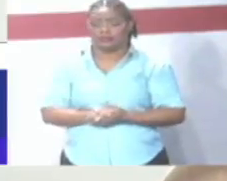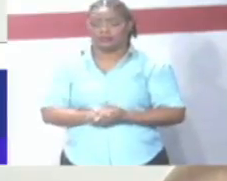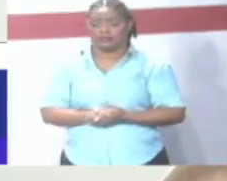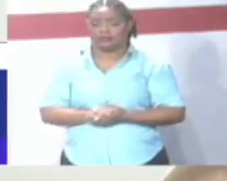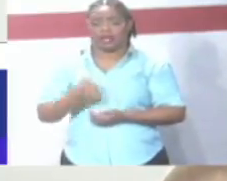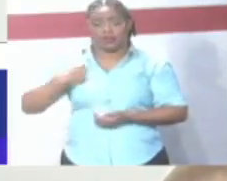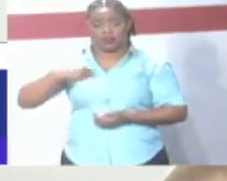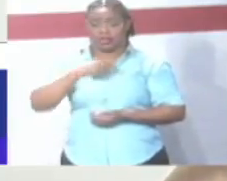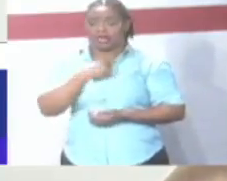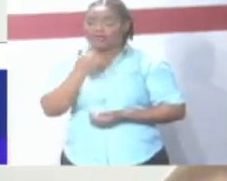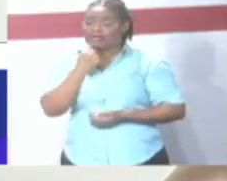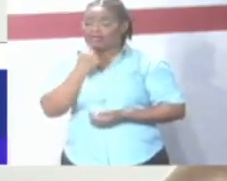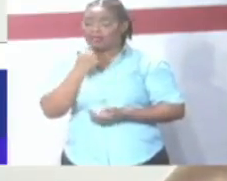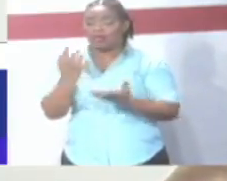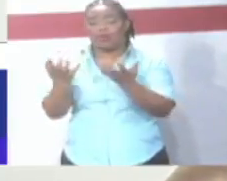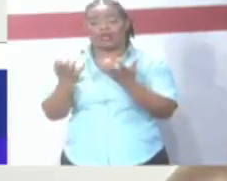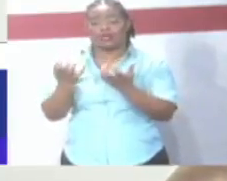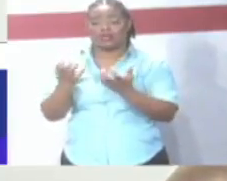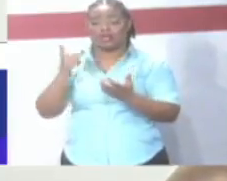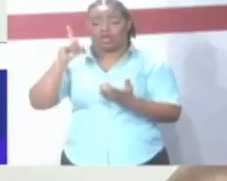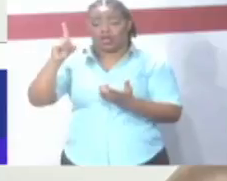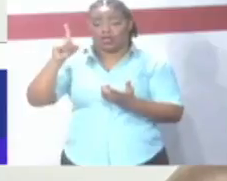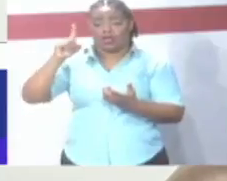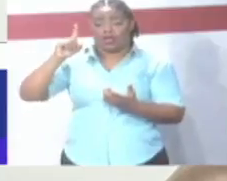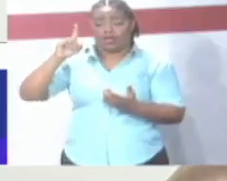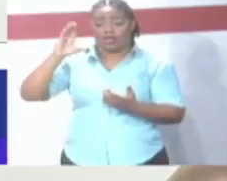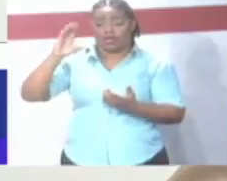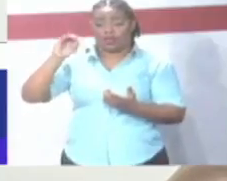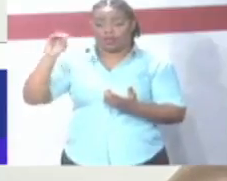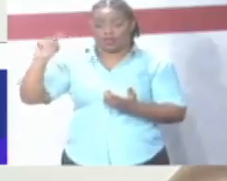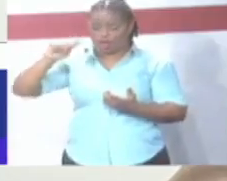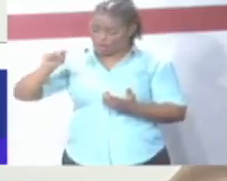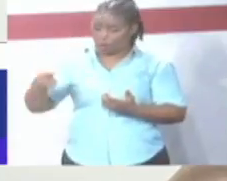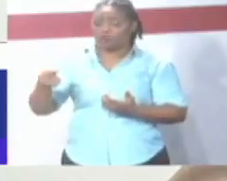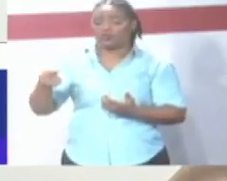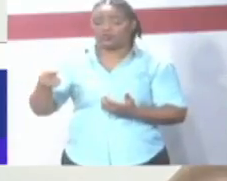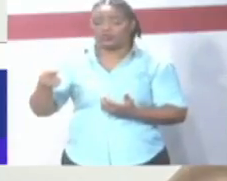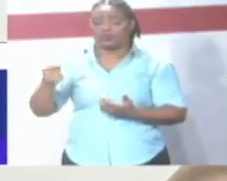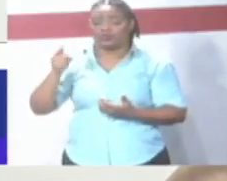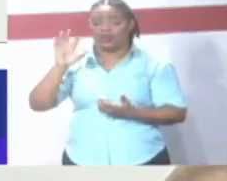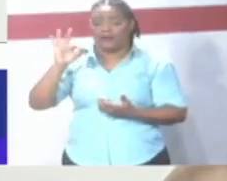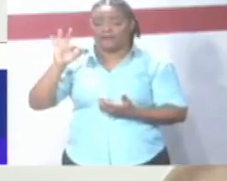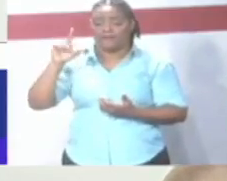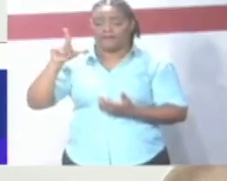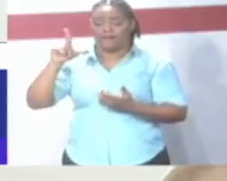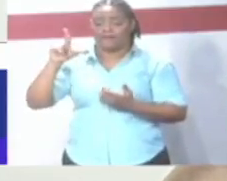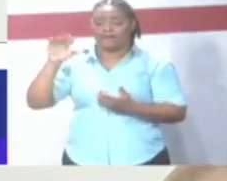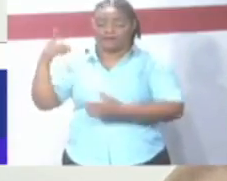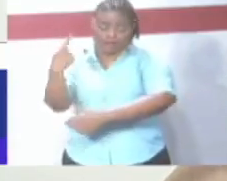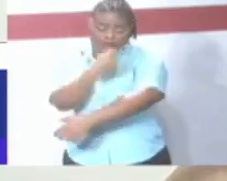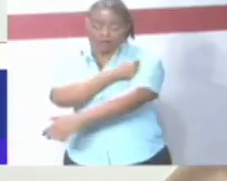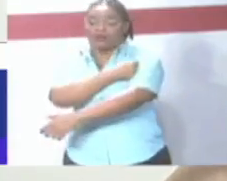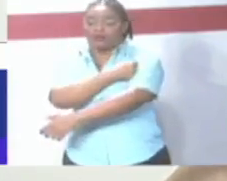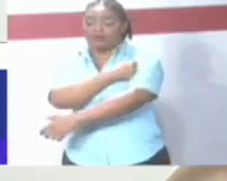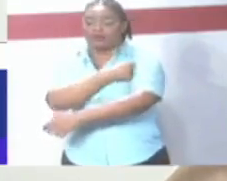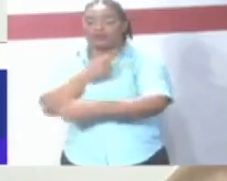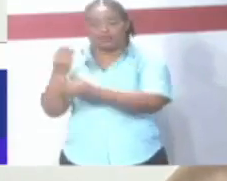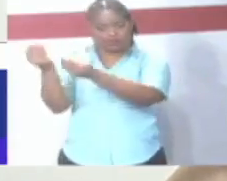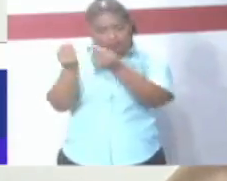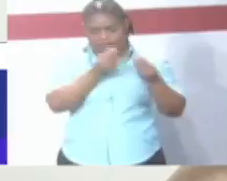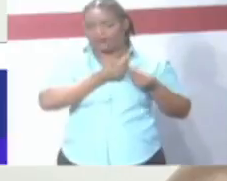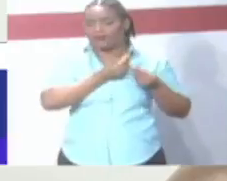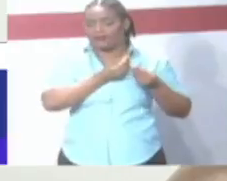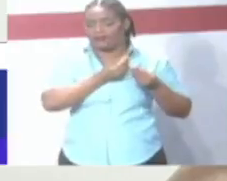for 100,000 doses of influenza vaccines to be delivered in Trinidad in